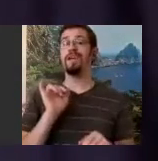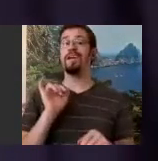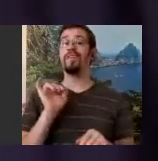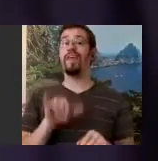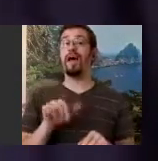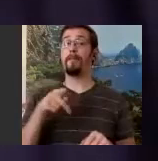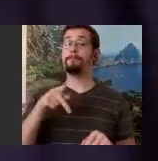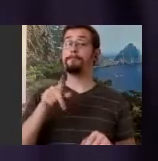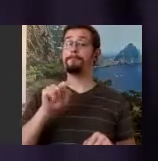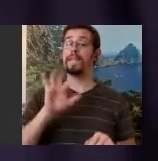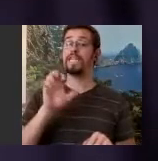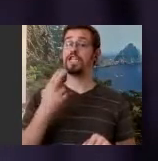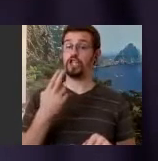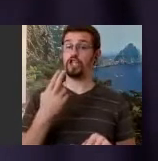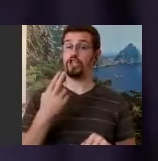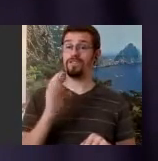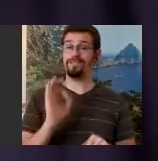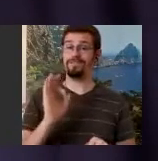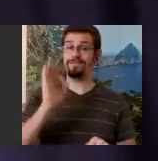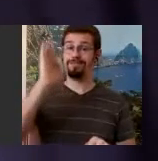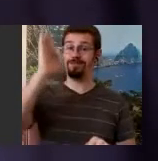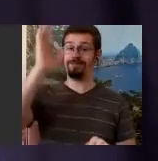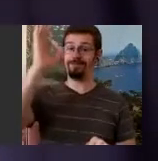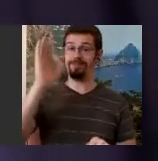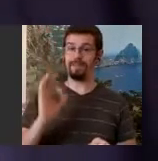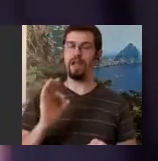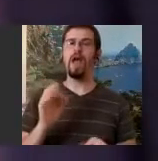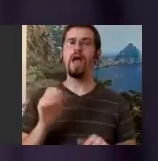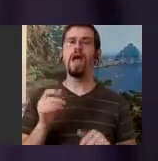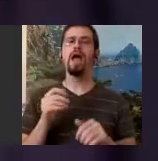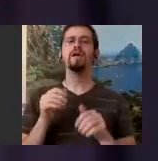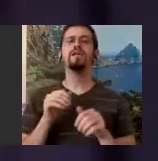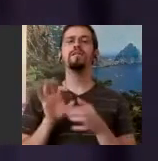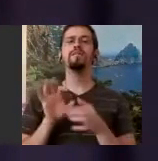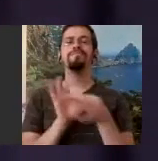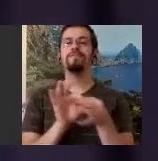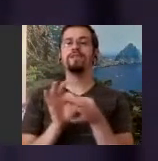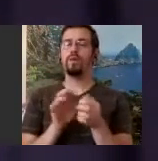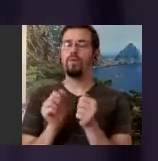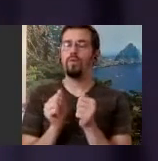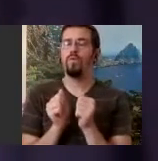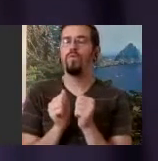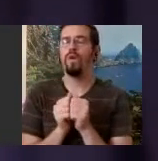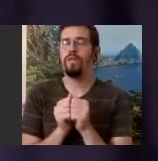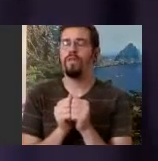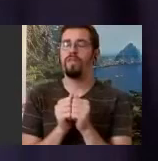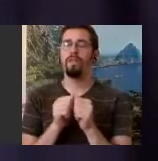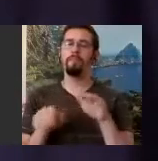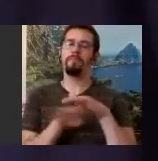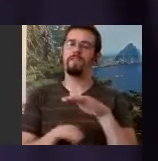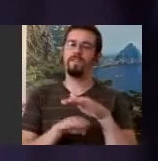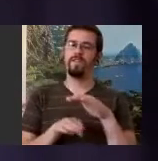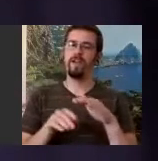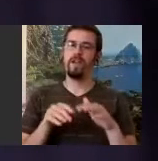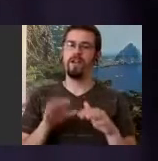to fundamental frequency. So higher pitches have a higher fundamental frequency expressed in